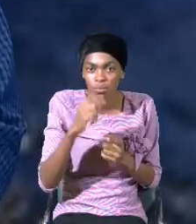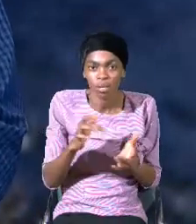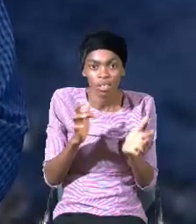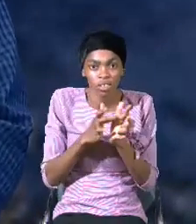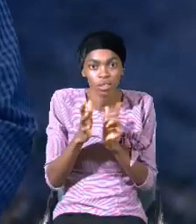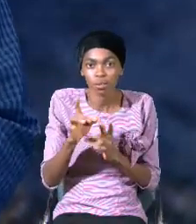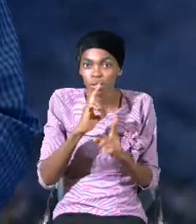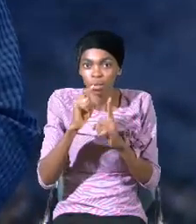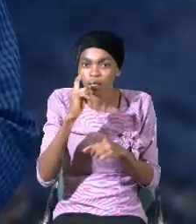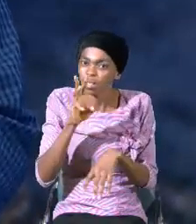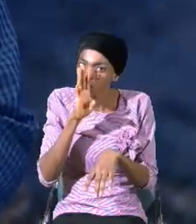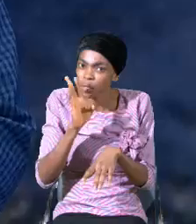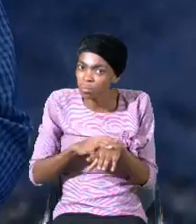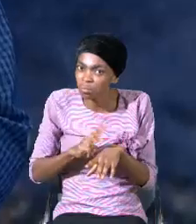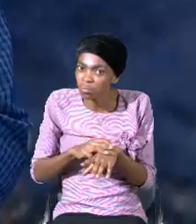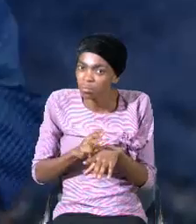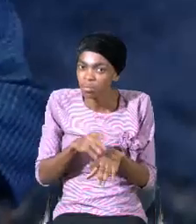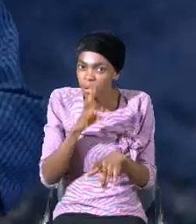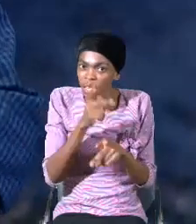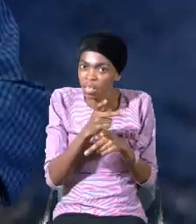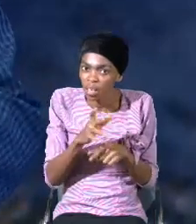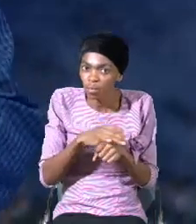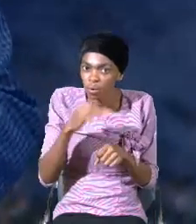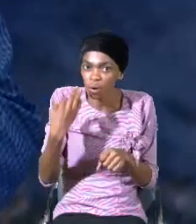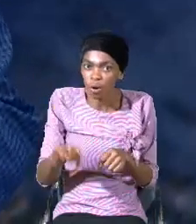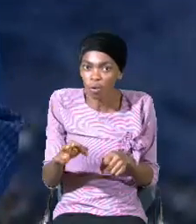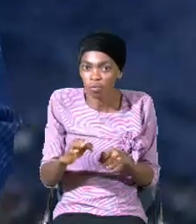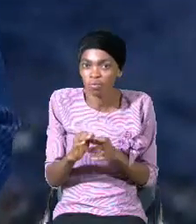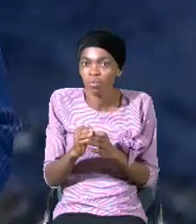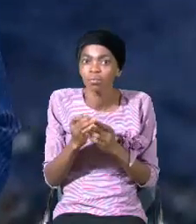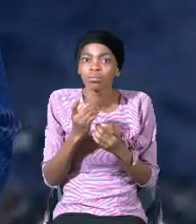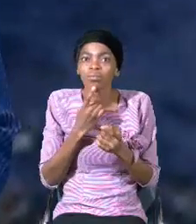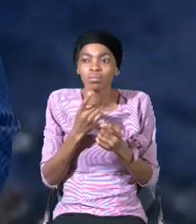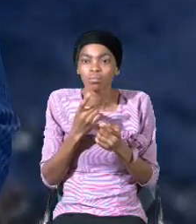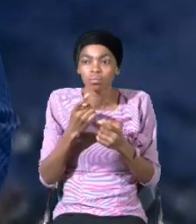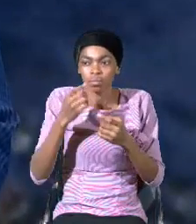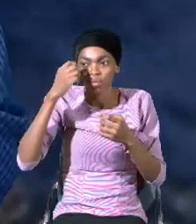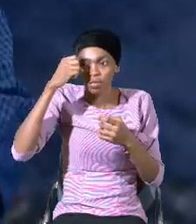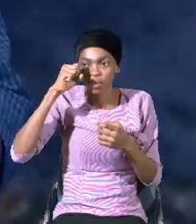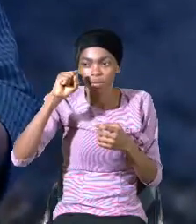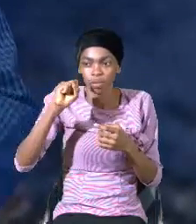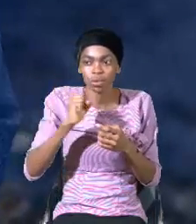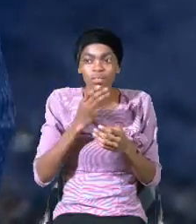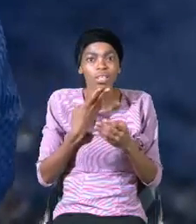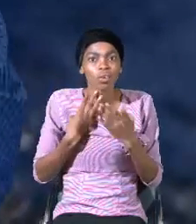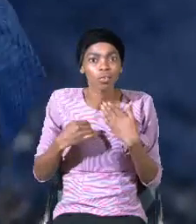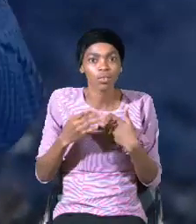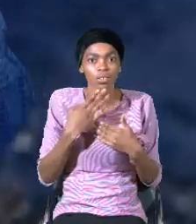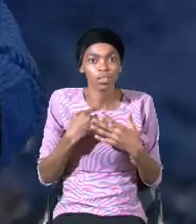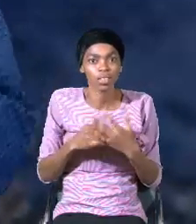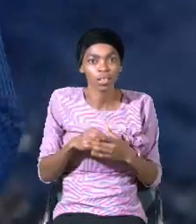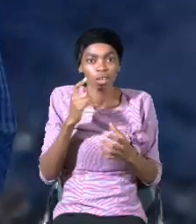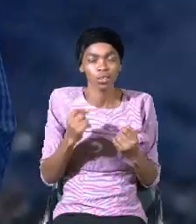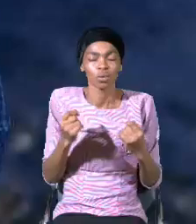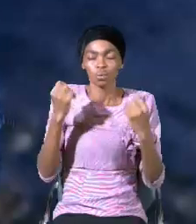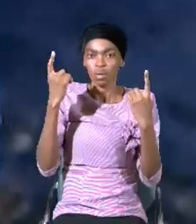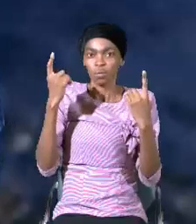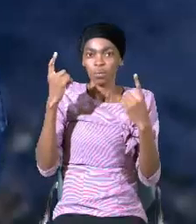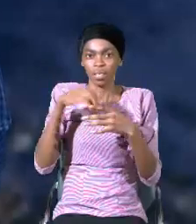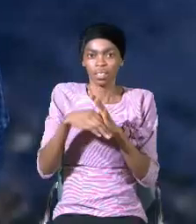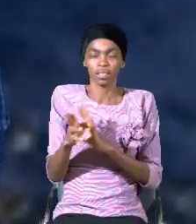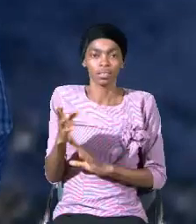beware of covetousness. Money, money, money. Wake up in the morning, money. Are you going to